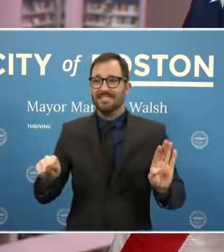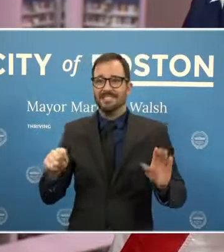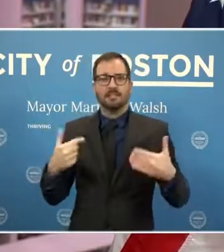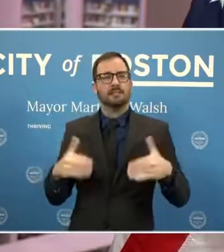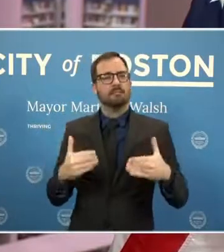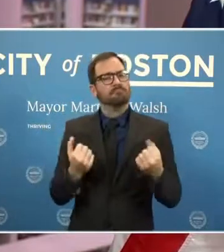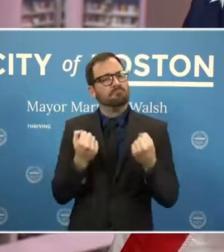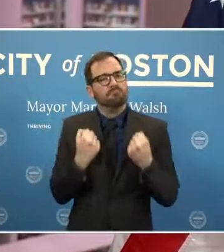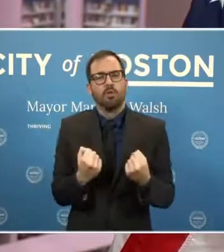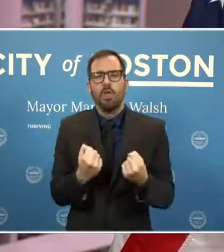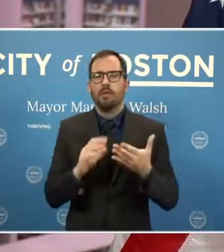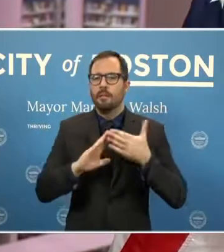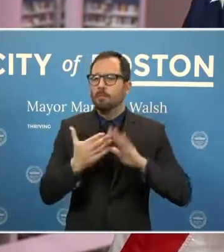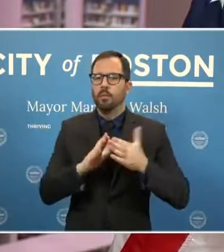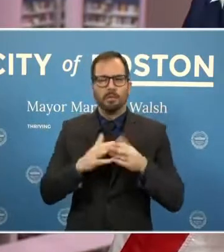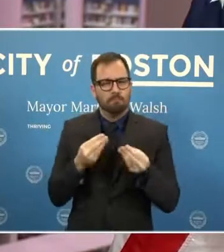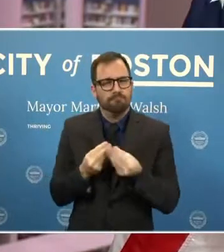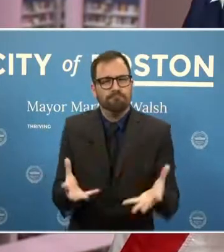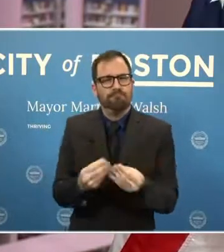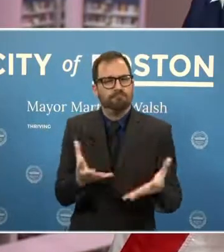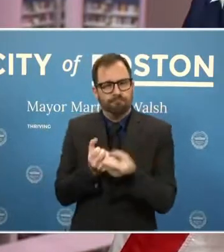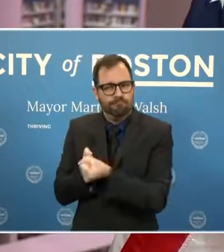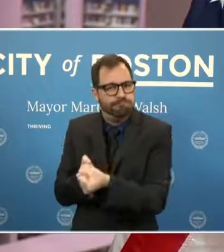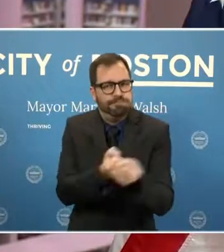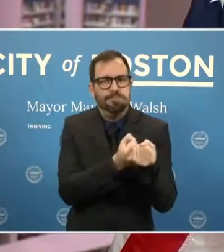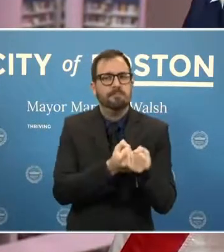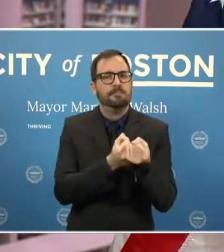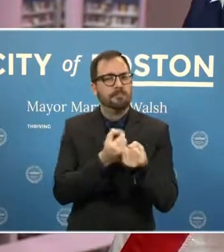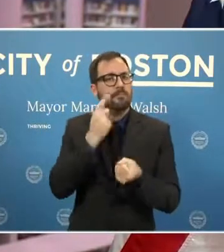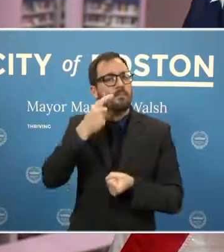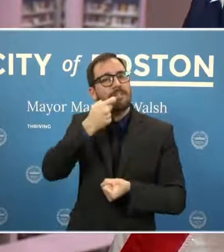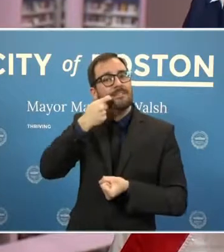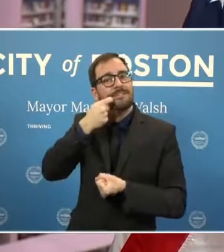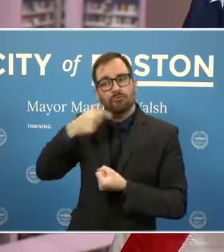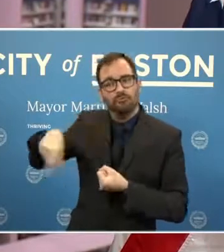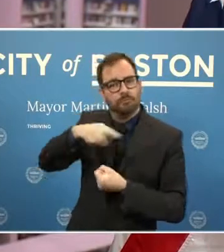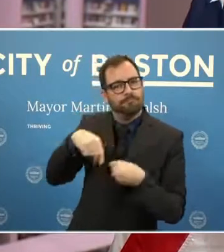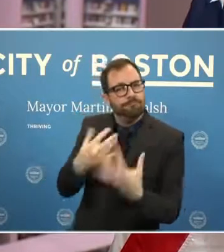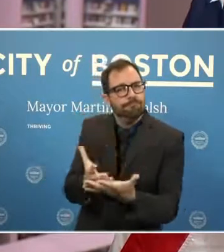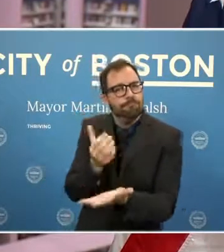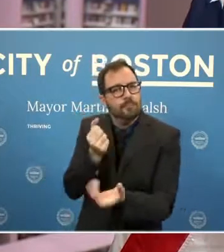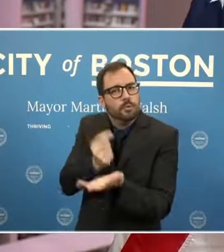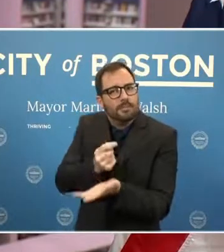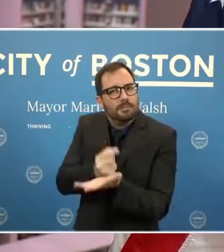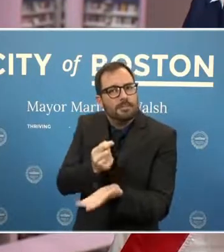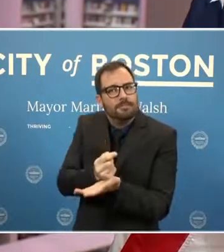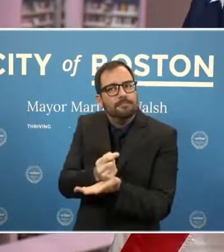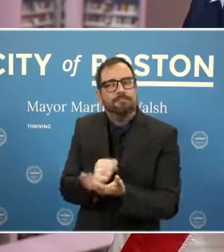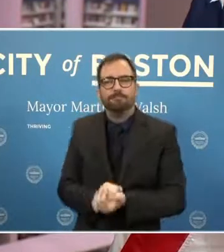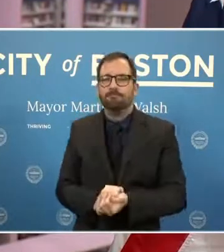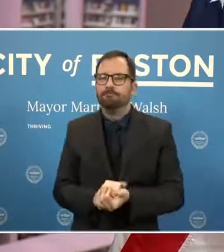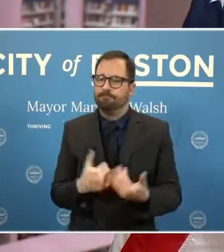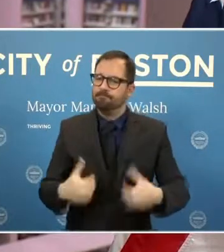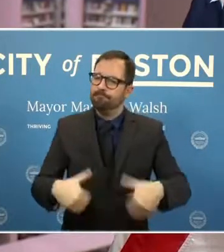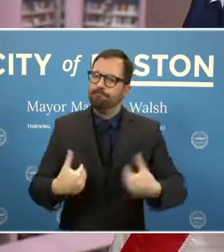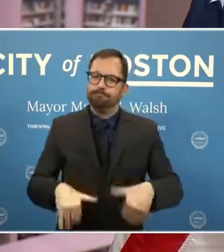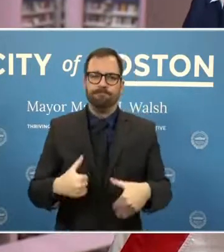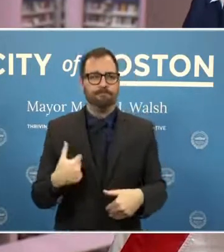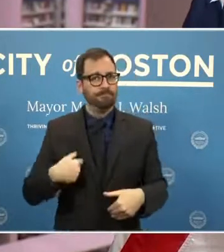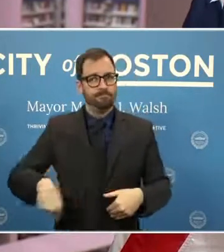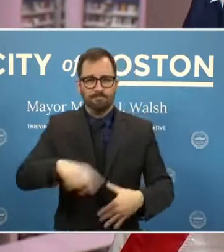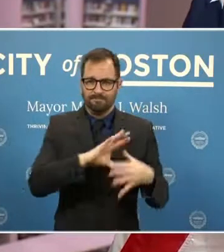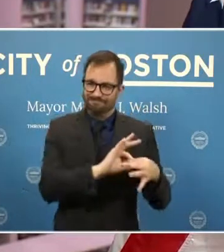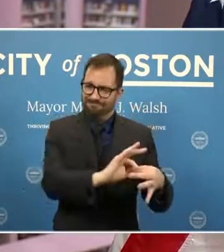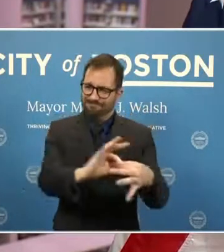the situation is. I only ask us to remember we are one community. Our enemy is not each other, but